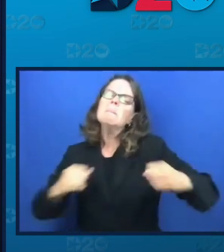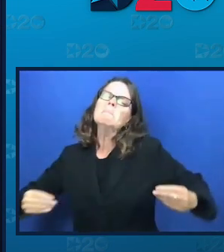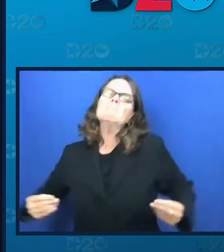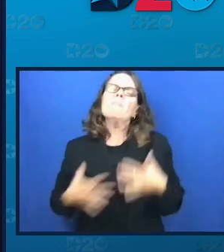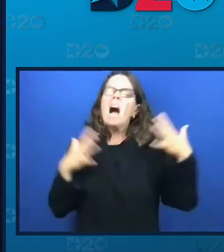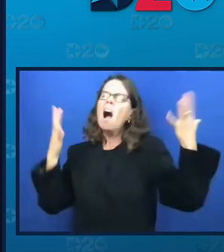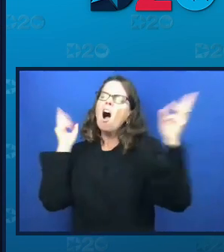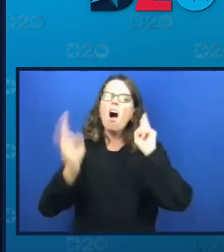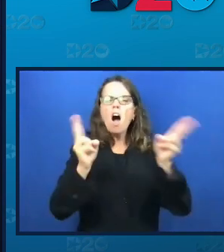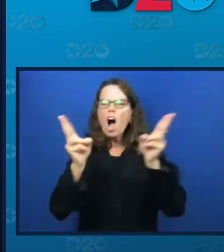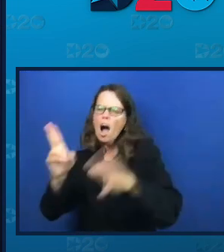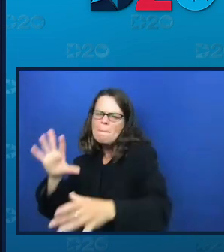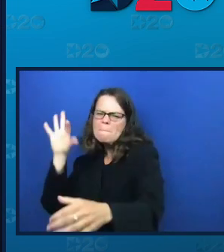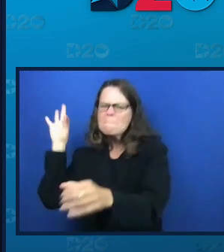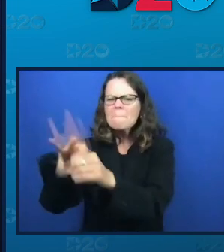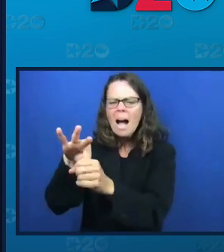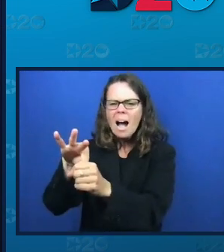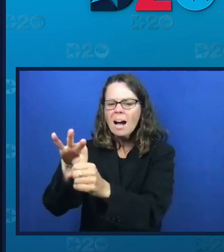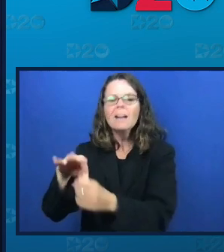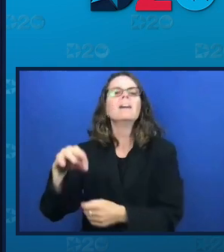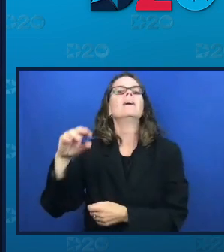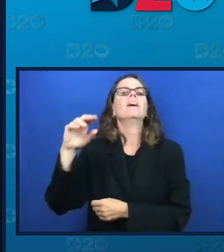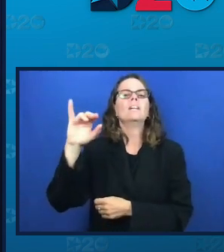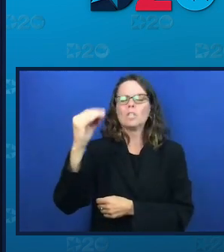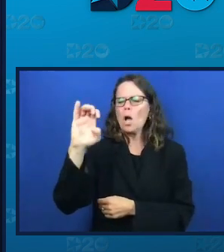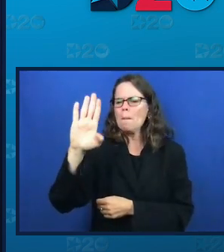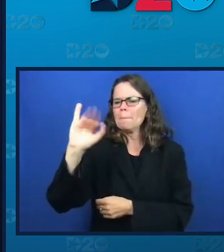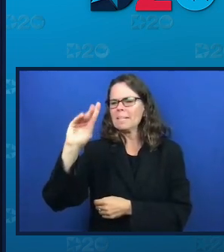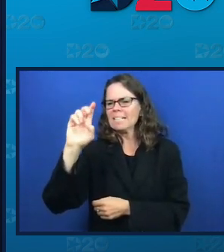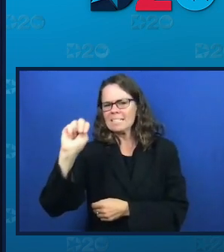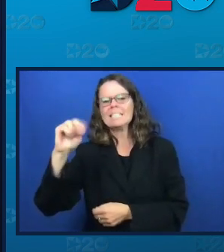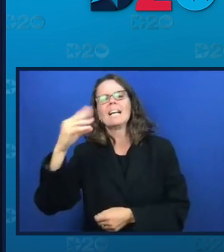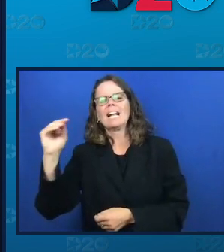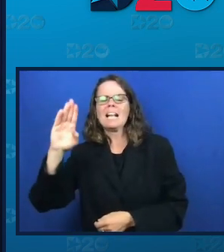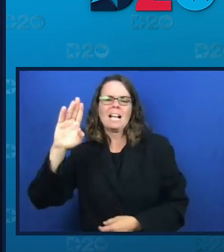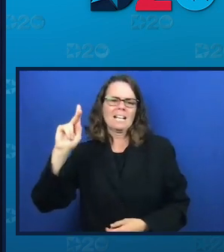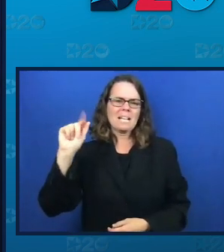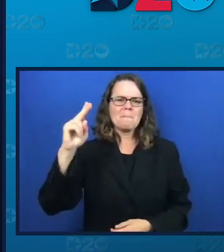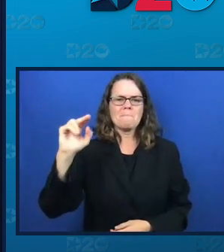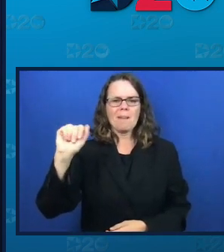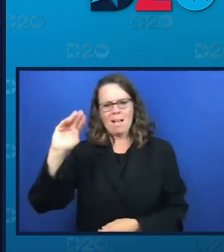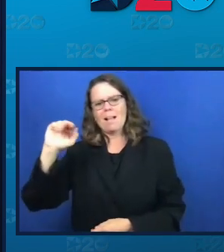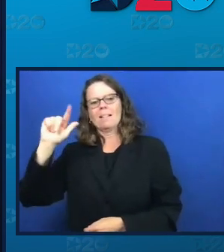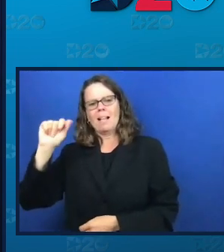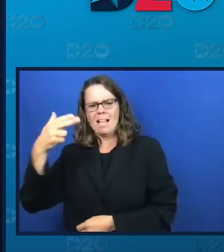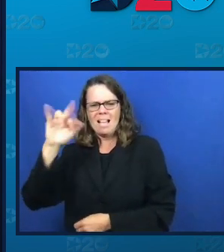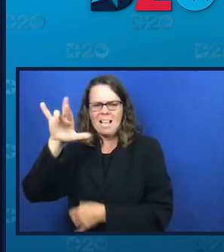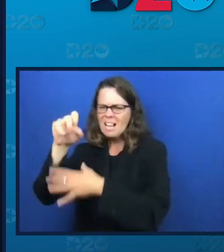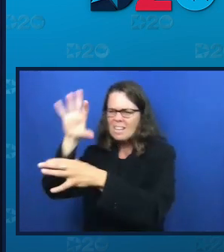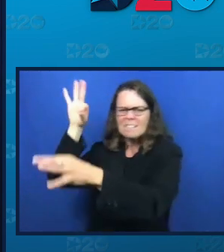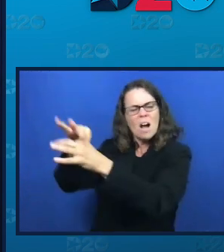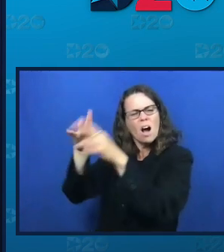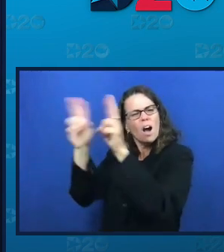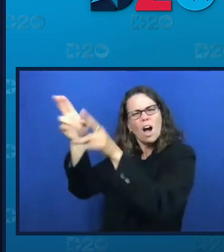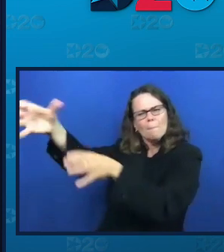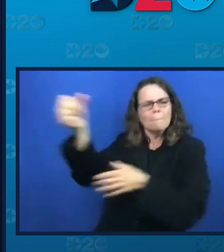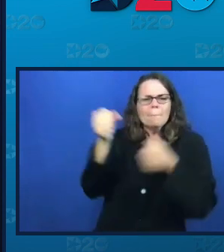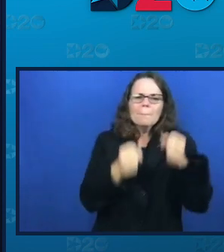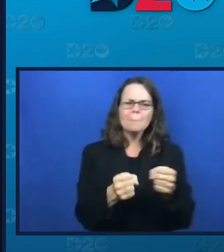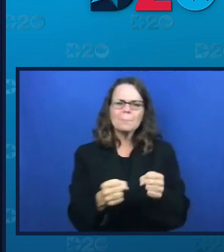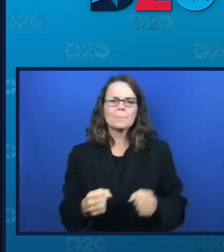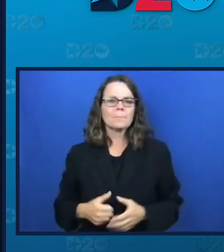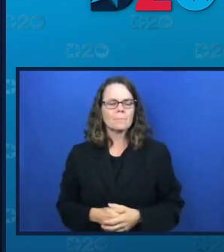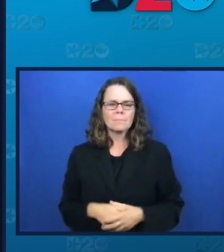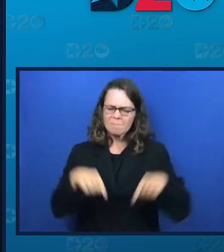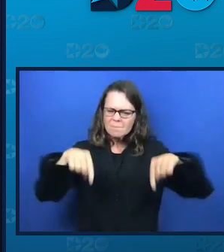out to vote for Democrats everywhere. There being no further business to come before this convention, I